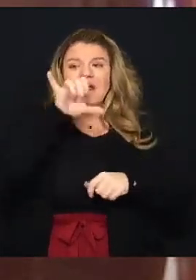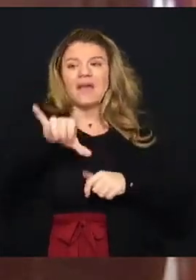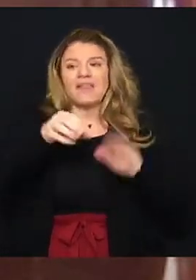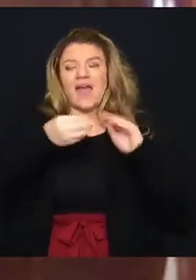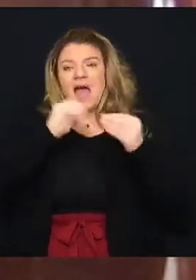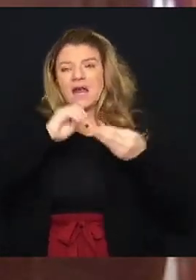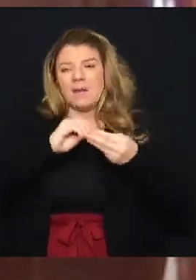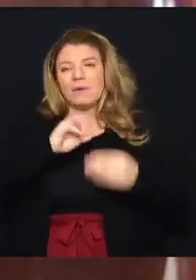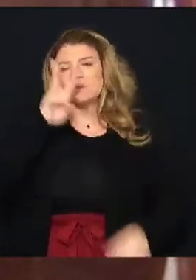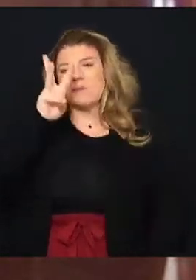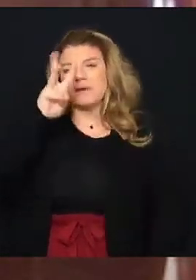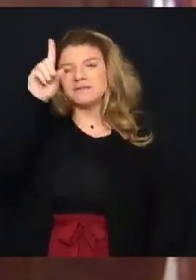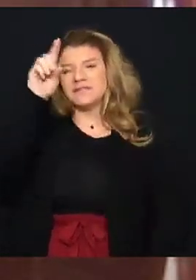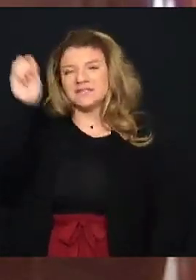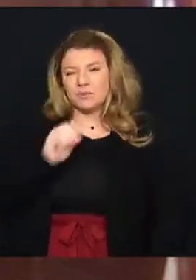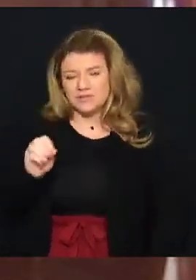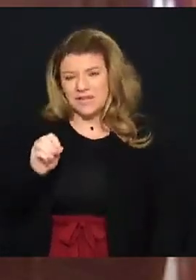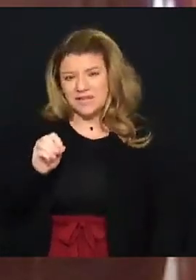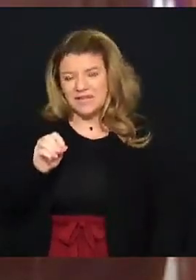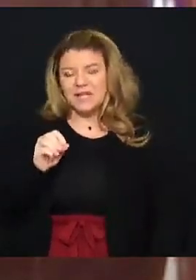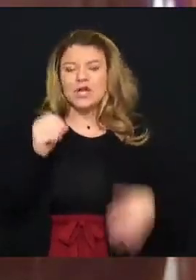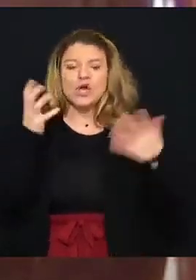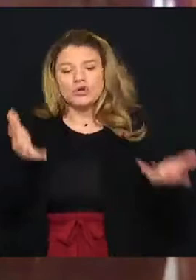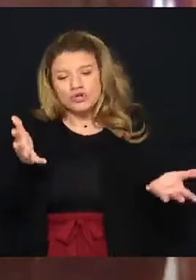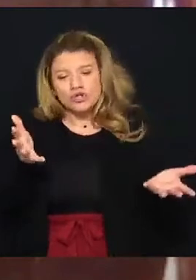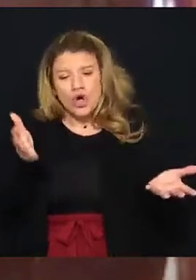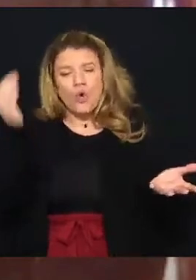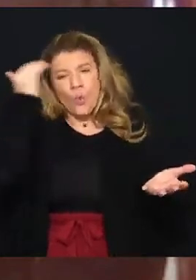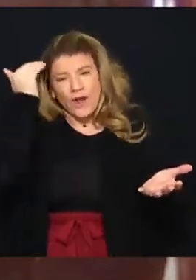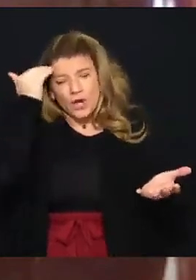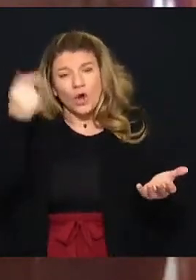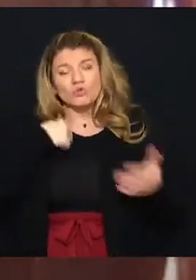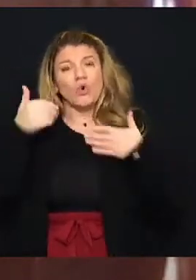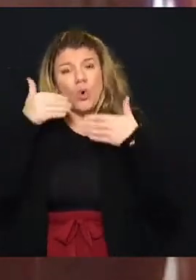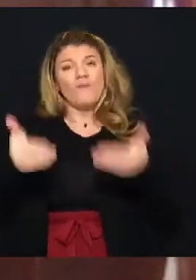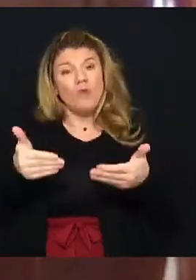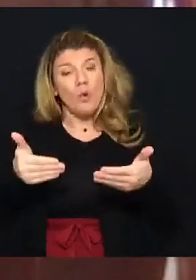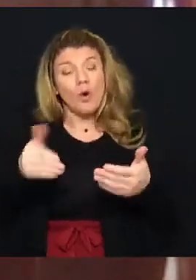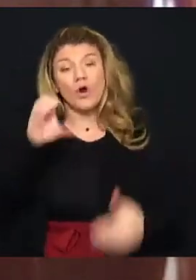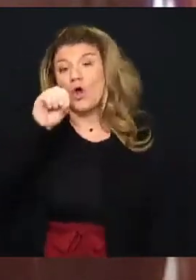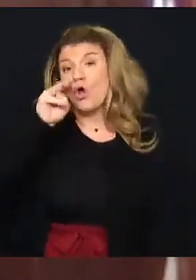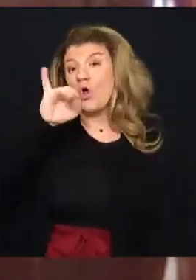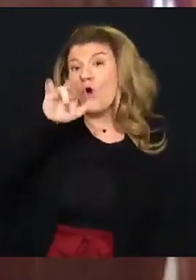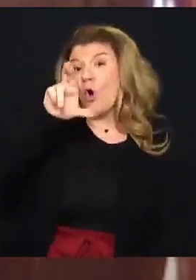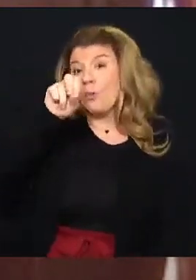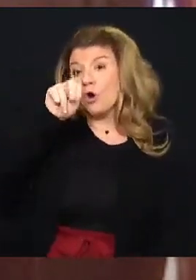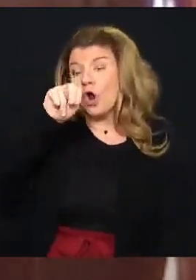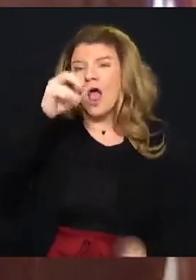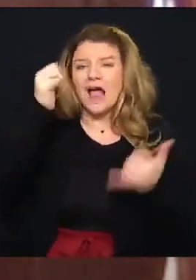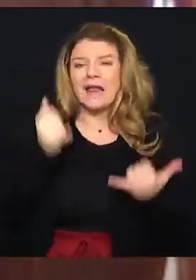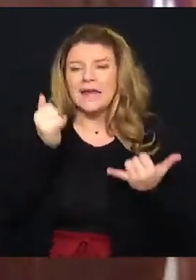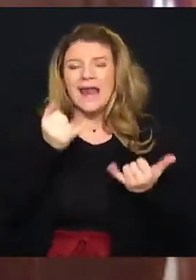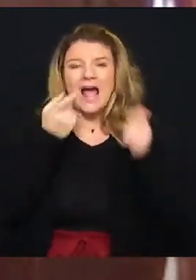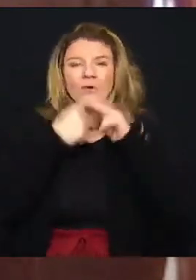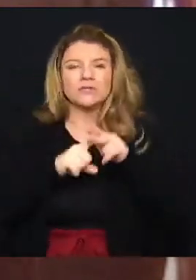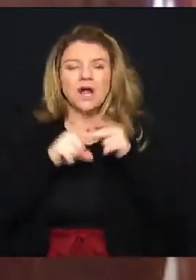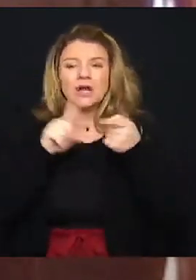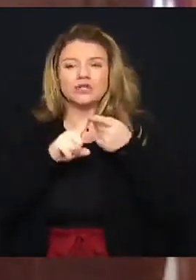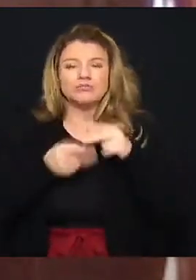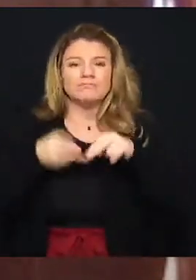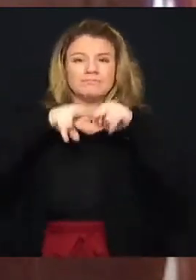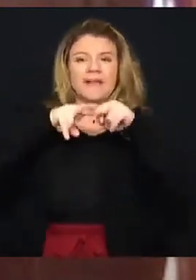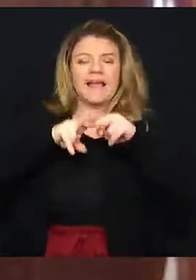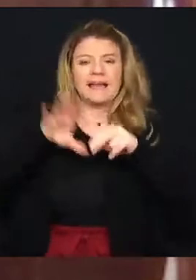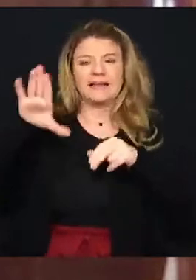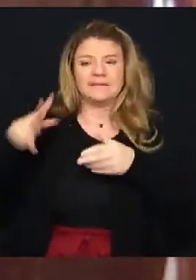about 6%. So we know, as we are going forward, that Omicron now is starting to gain its share of